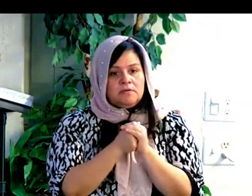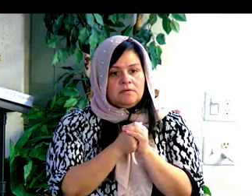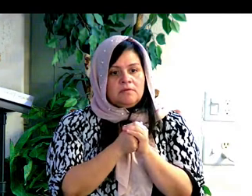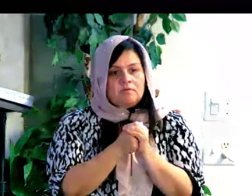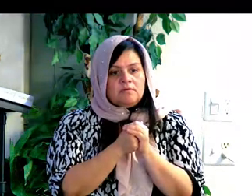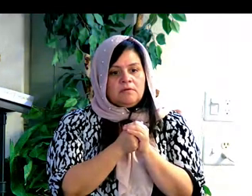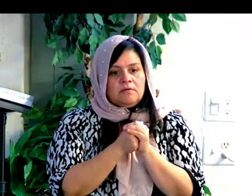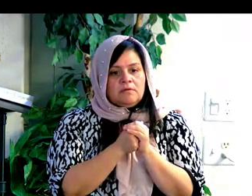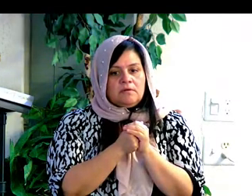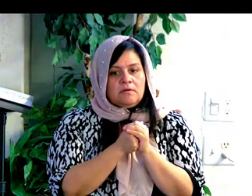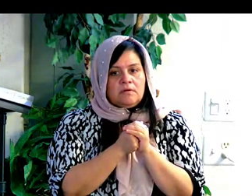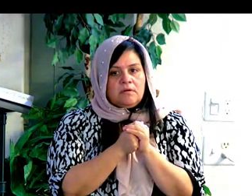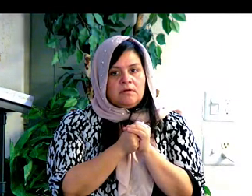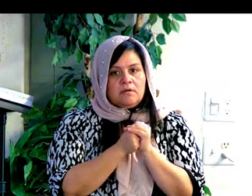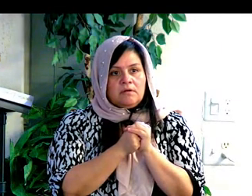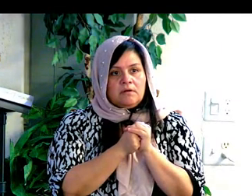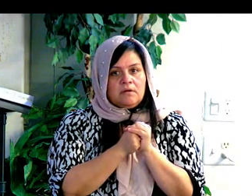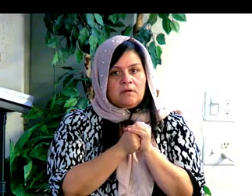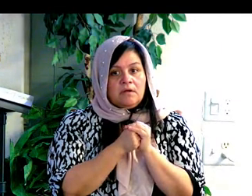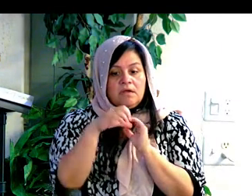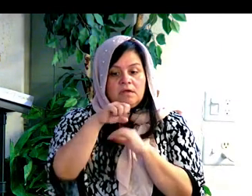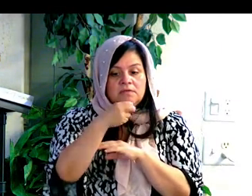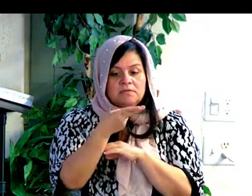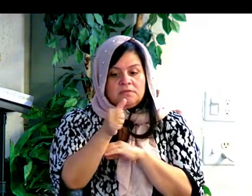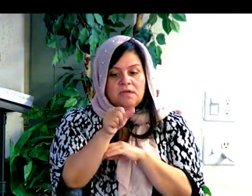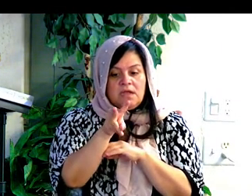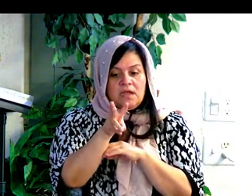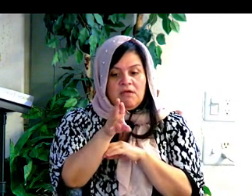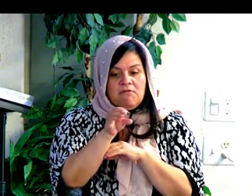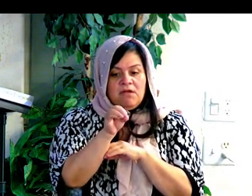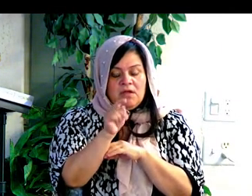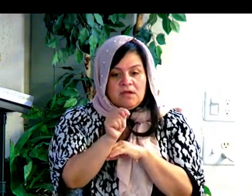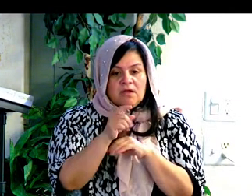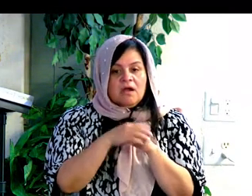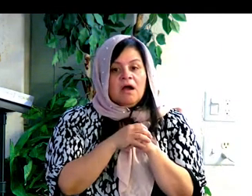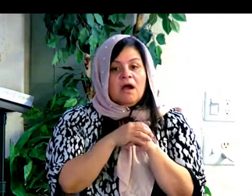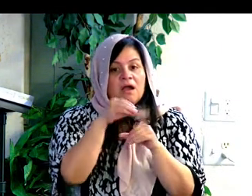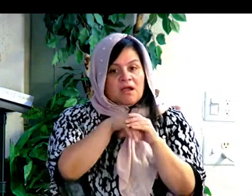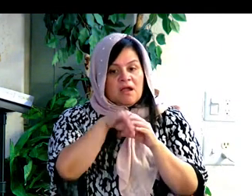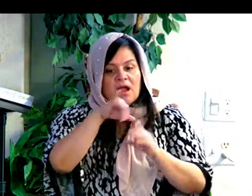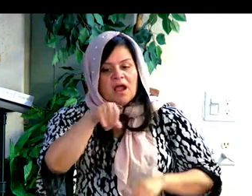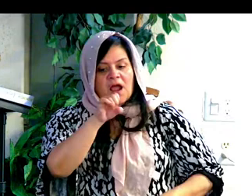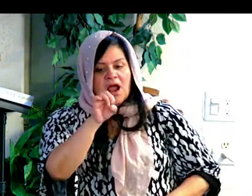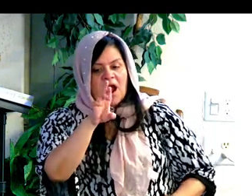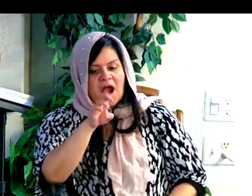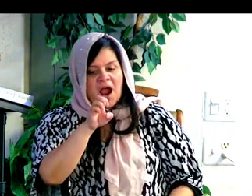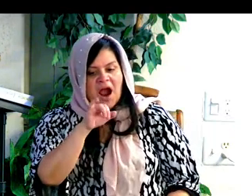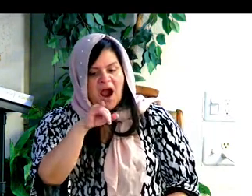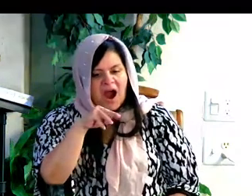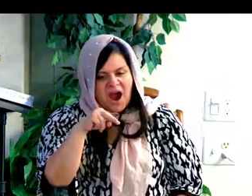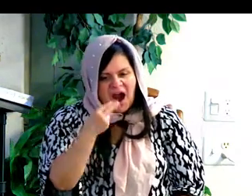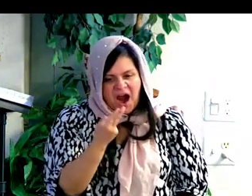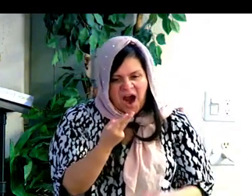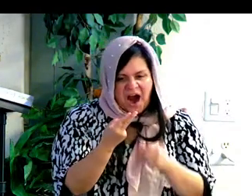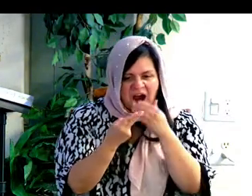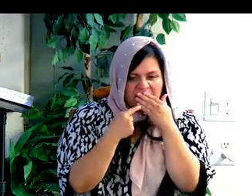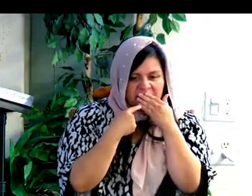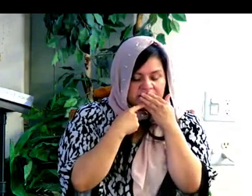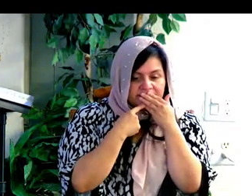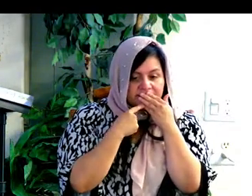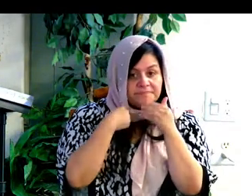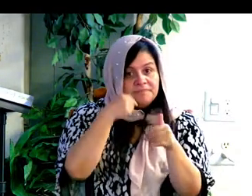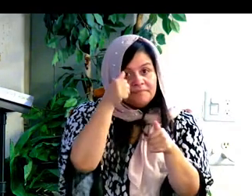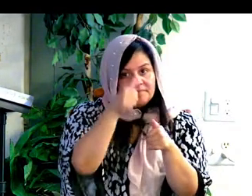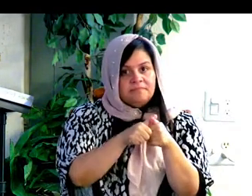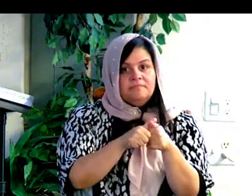like in Shavuot, in Jeremiah it says, I remember, I remember your youth, I remember when